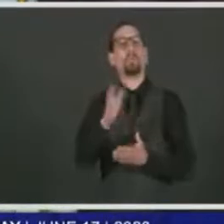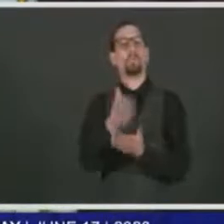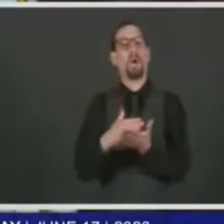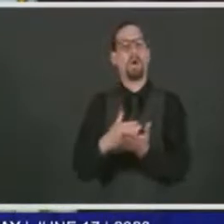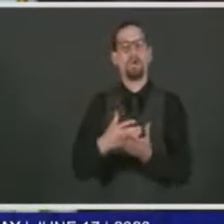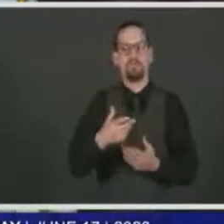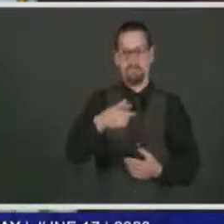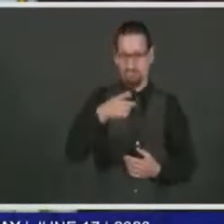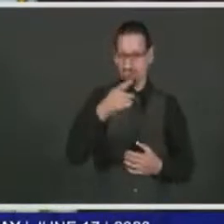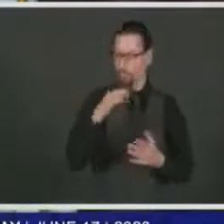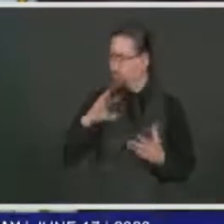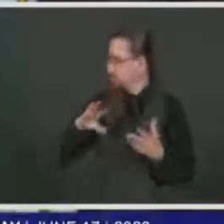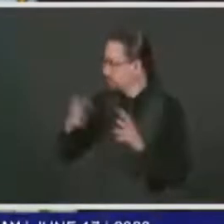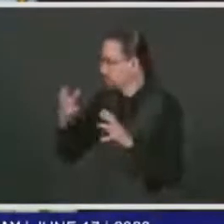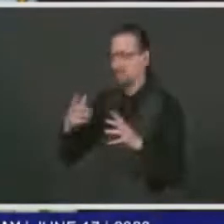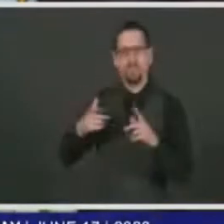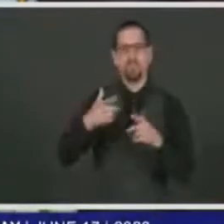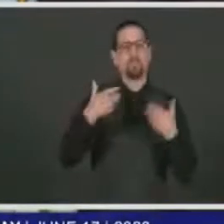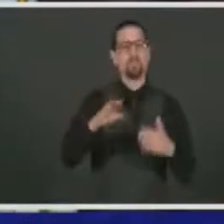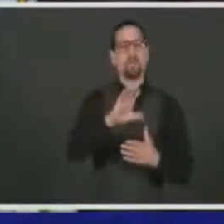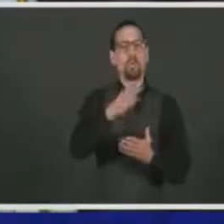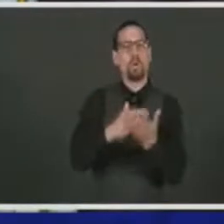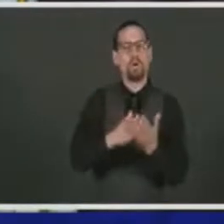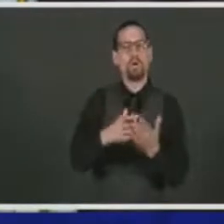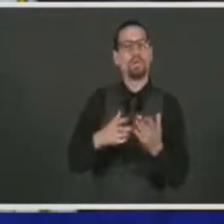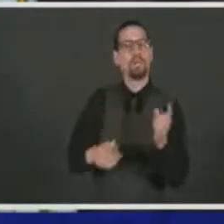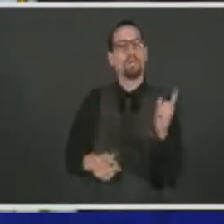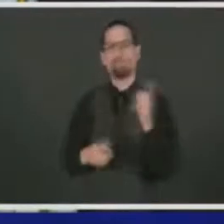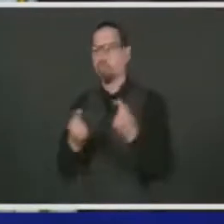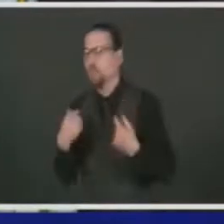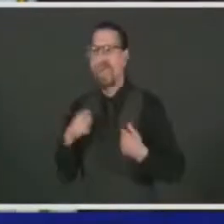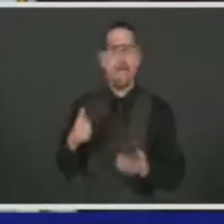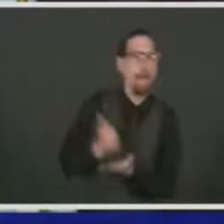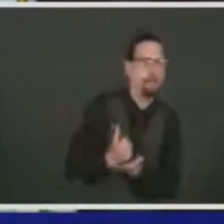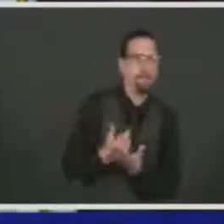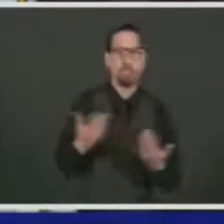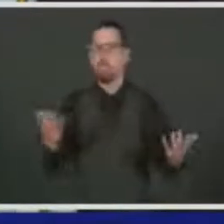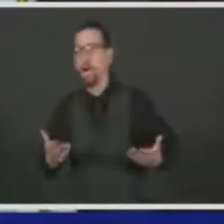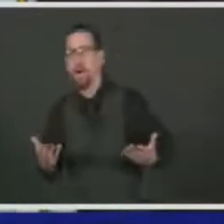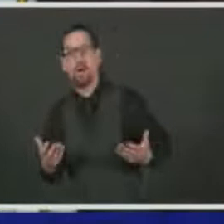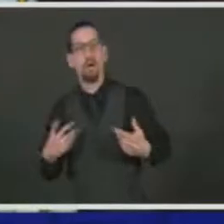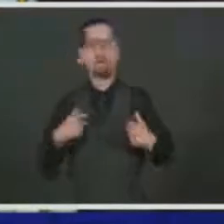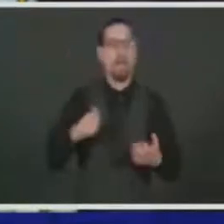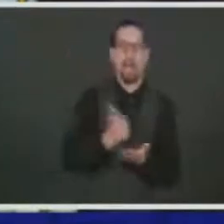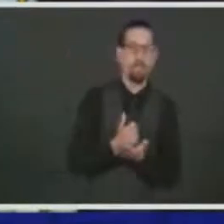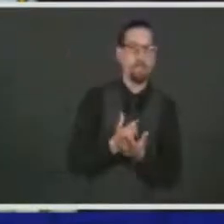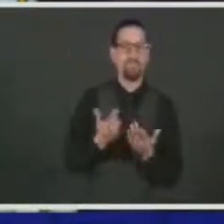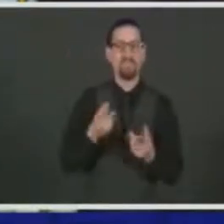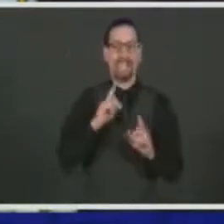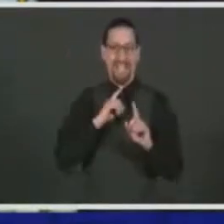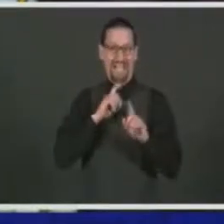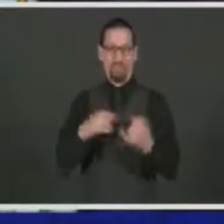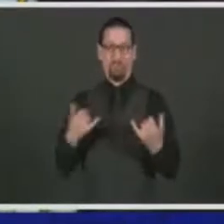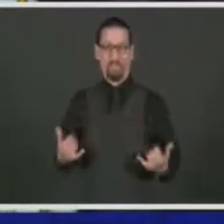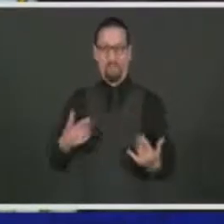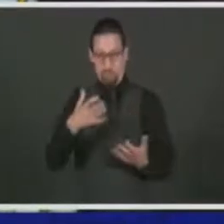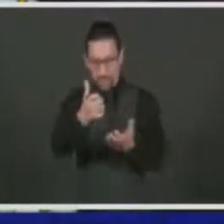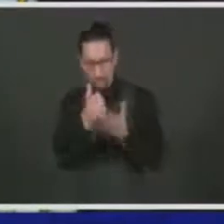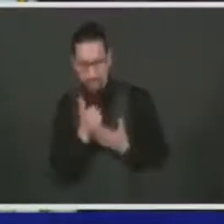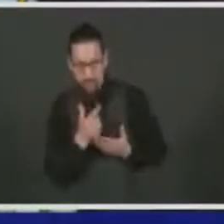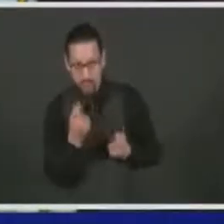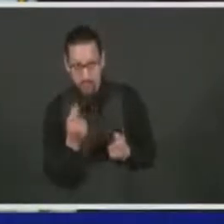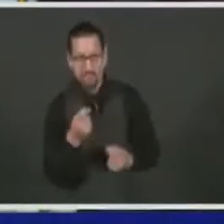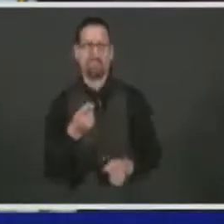have constantly said to me, how can I help? What can I do? I think my answer to that question now is go get